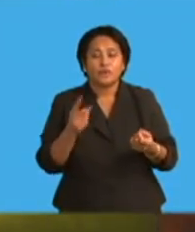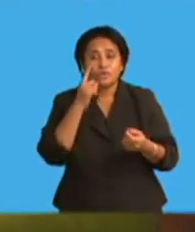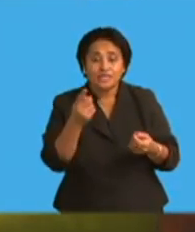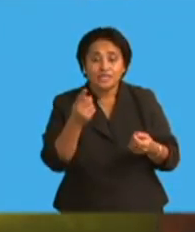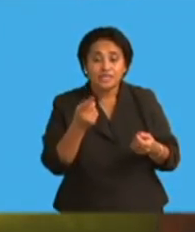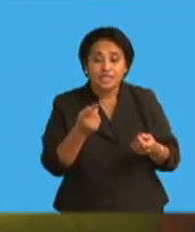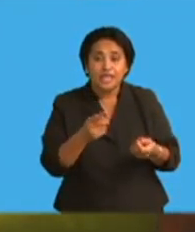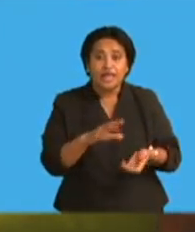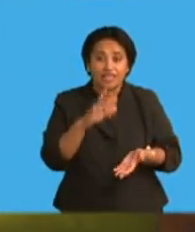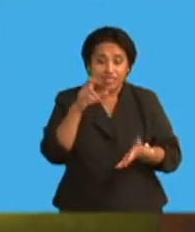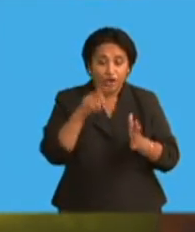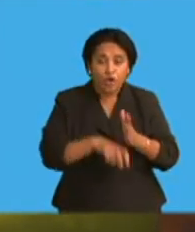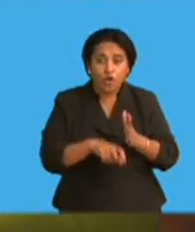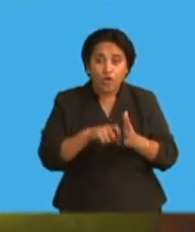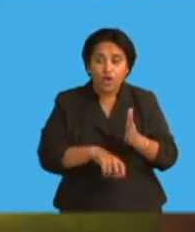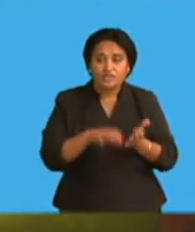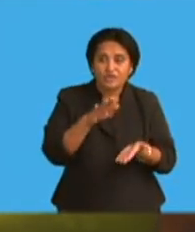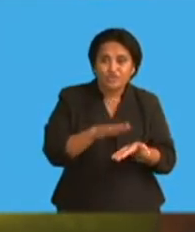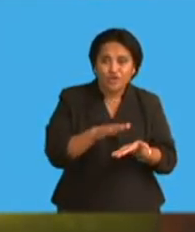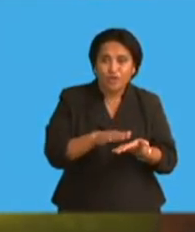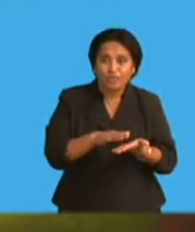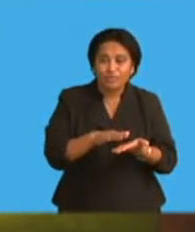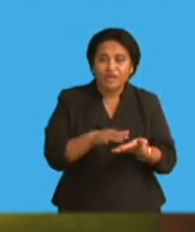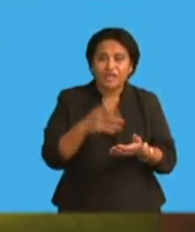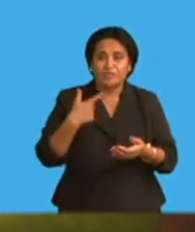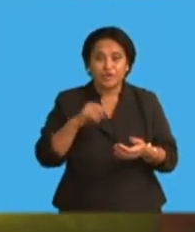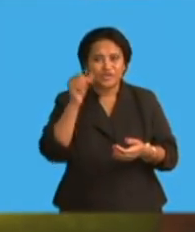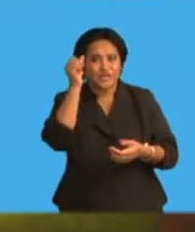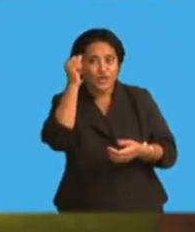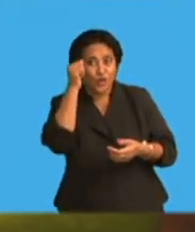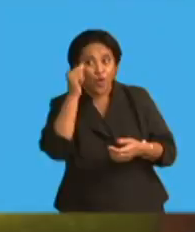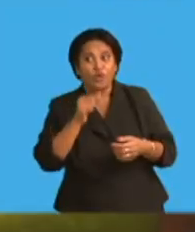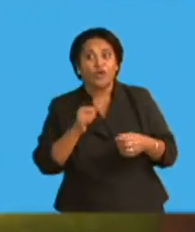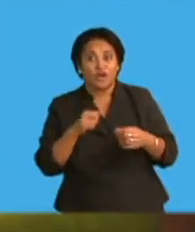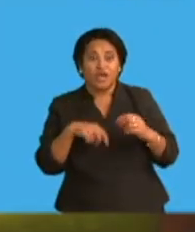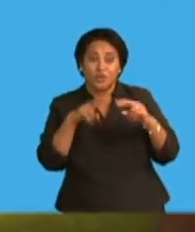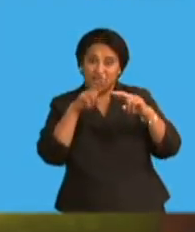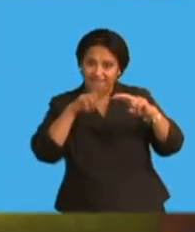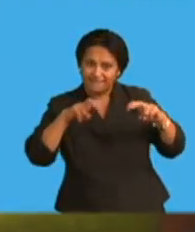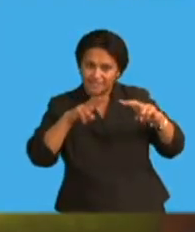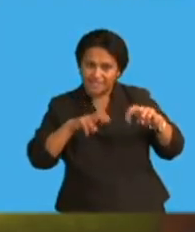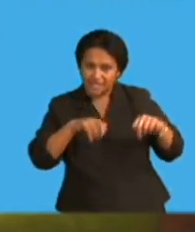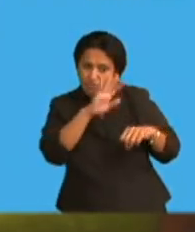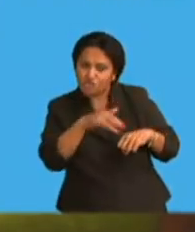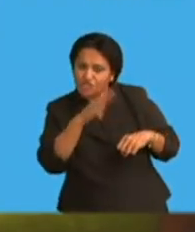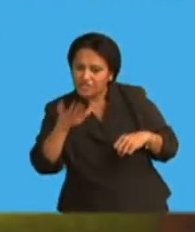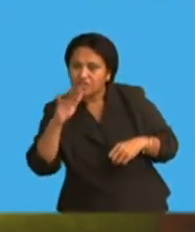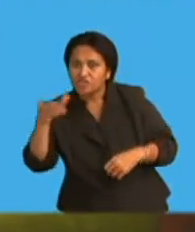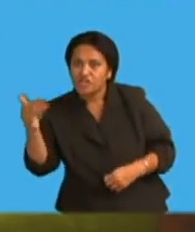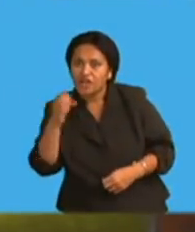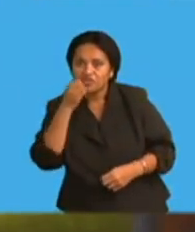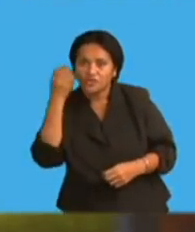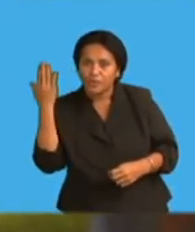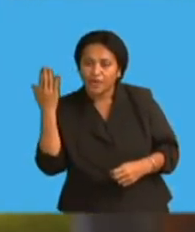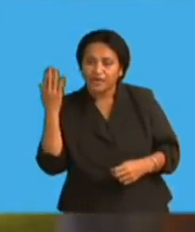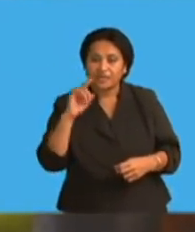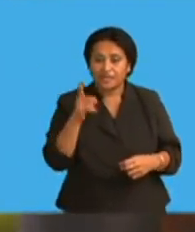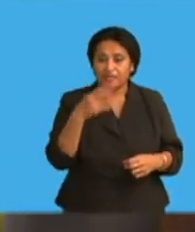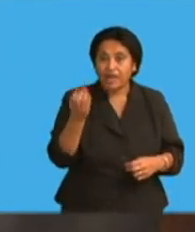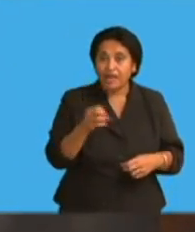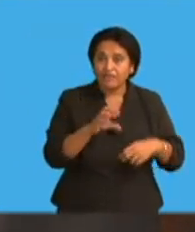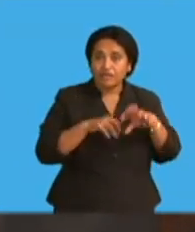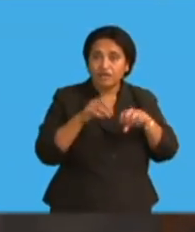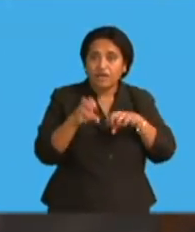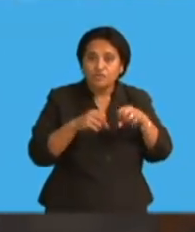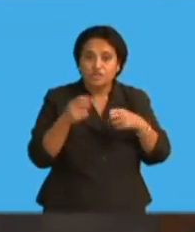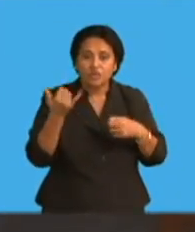costs have dropped because they know the threat of investigation on anti-competitive behavior is taking place. So as announced in the budget,